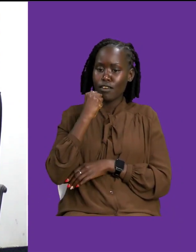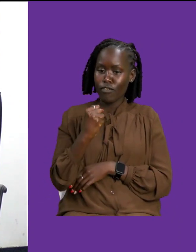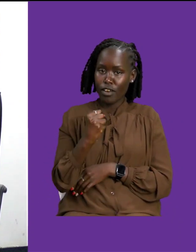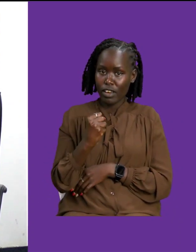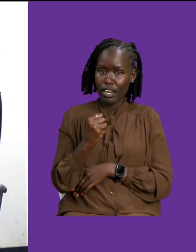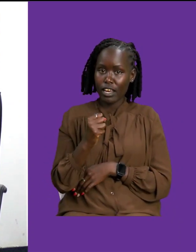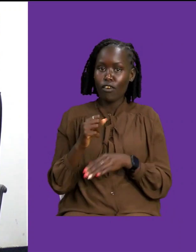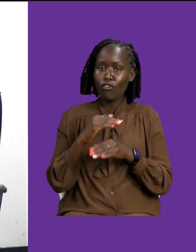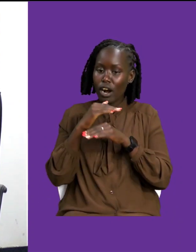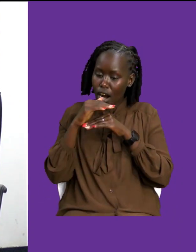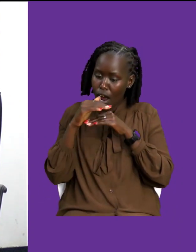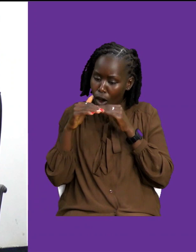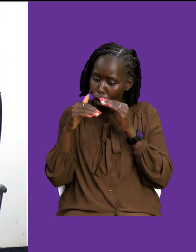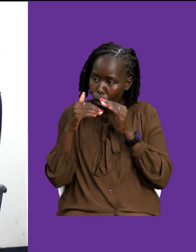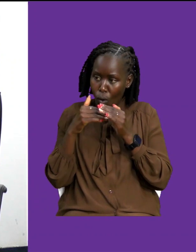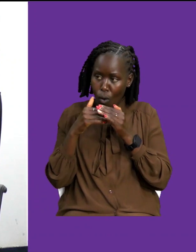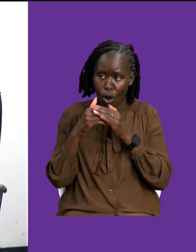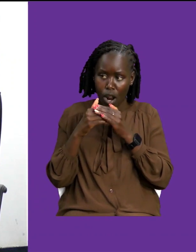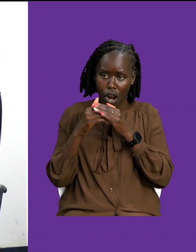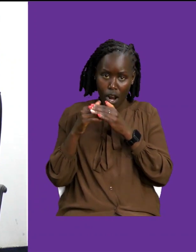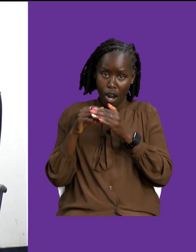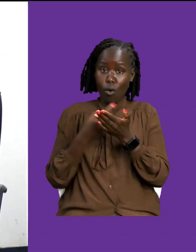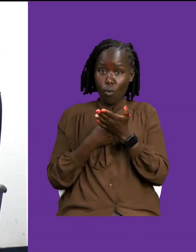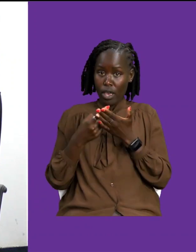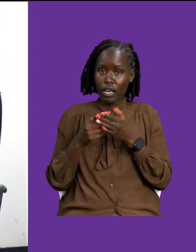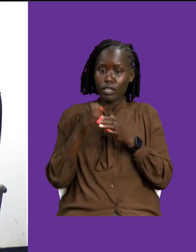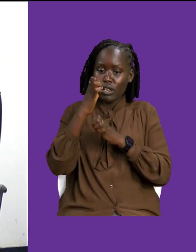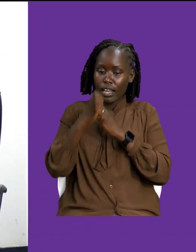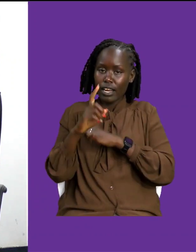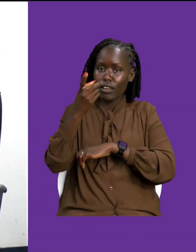last me a whole week. And because it would end in the first day,